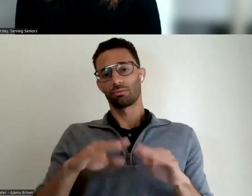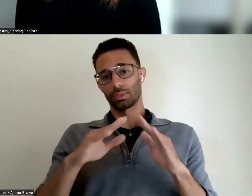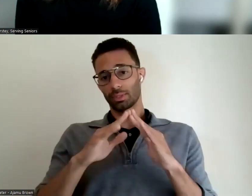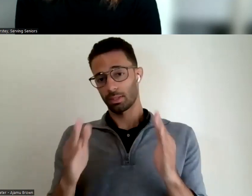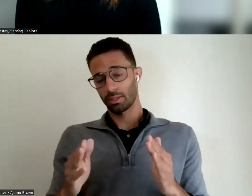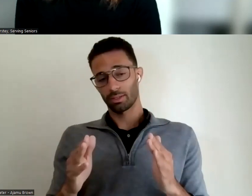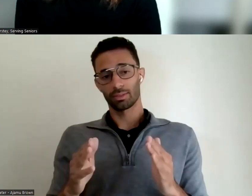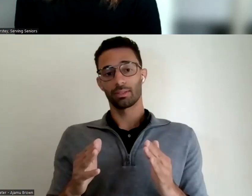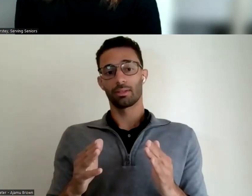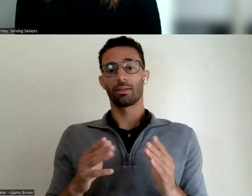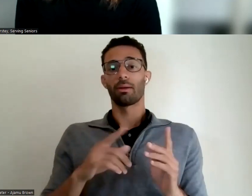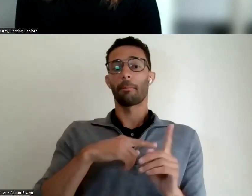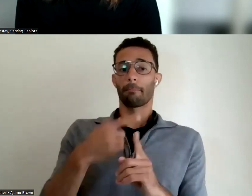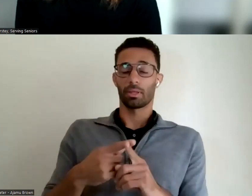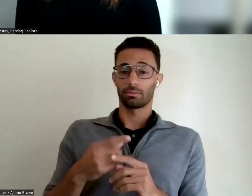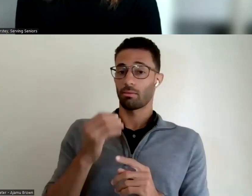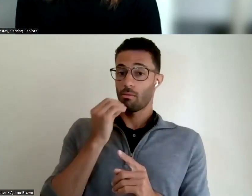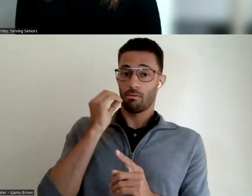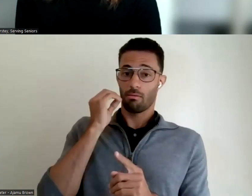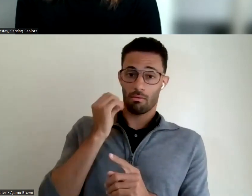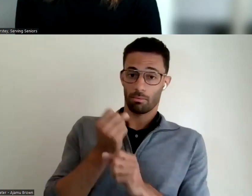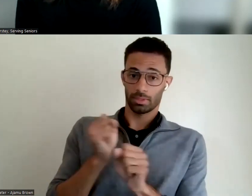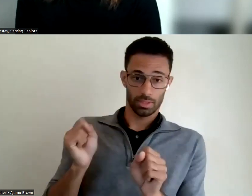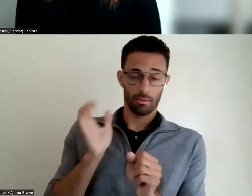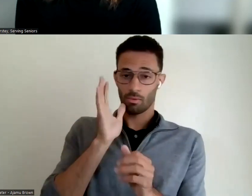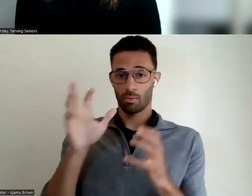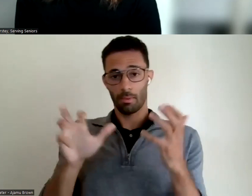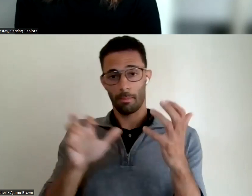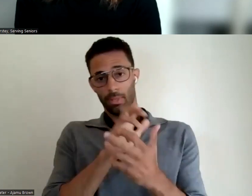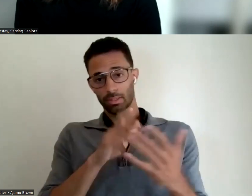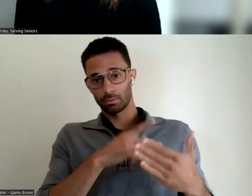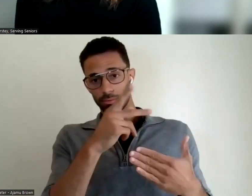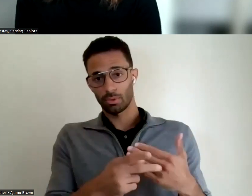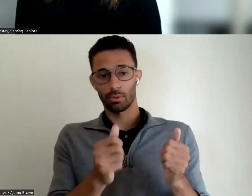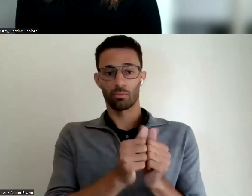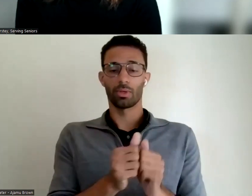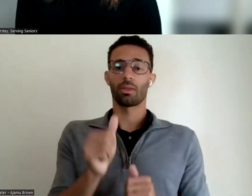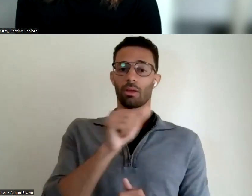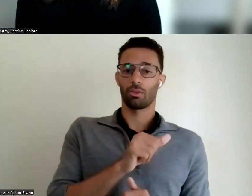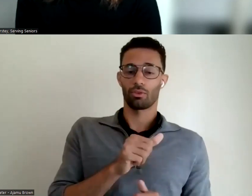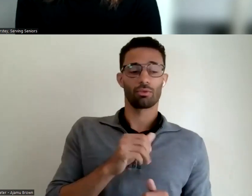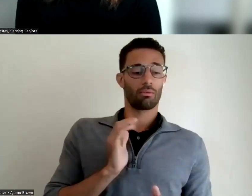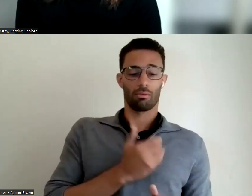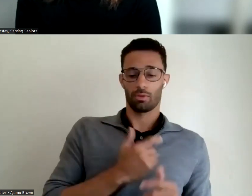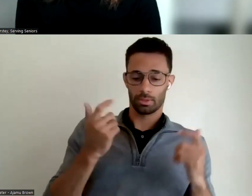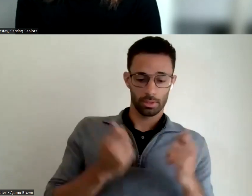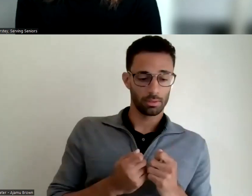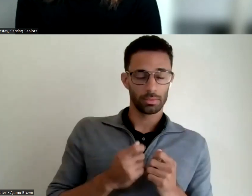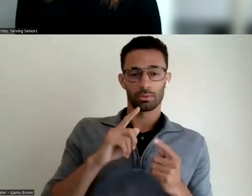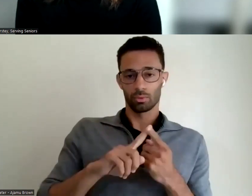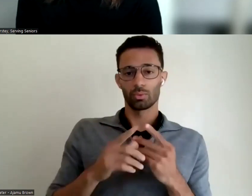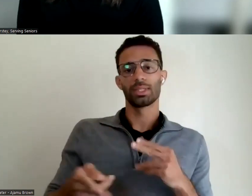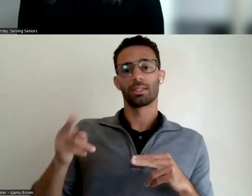And just like Home Safe, we will intermix that with our subsidy to just increase the